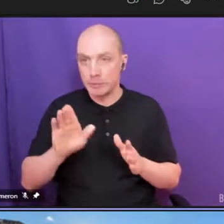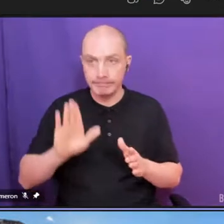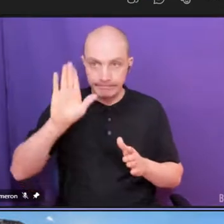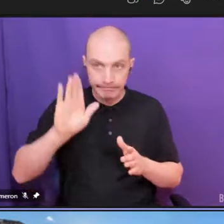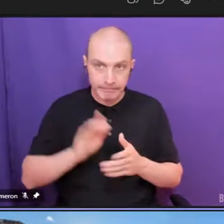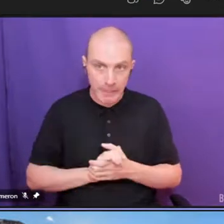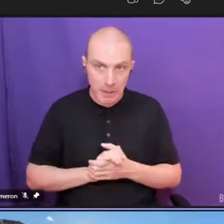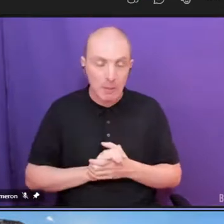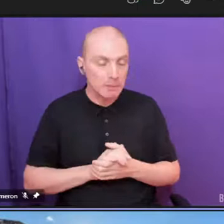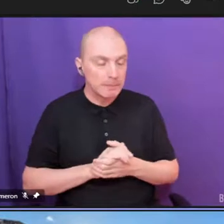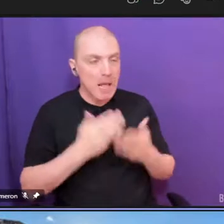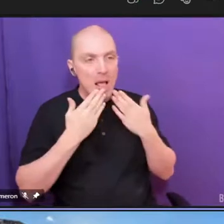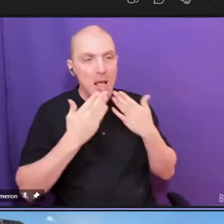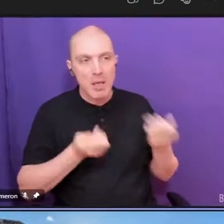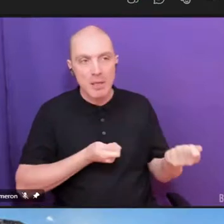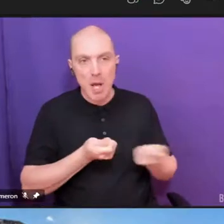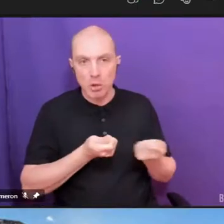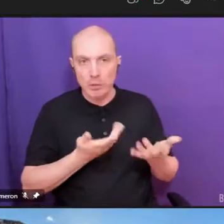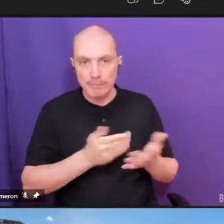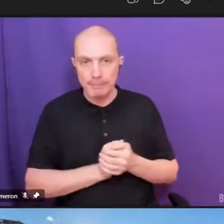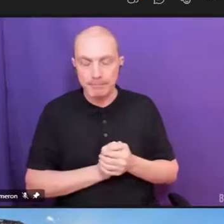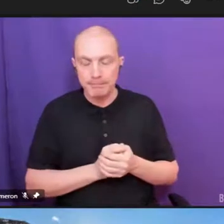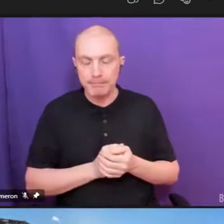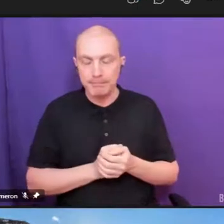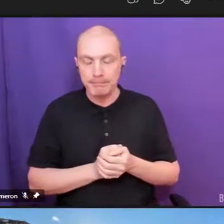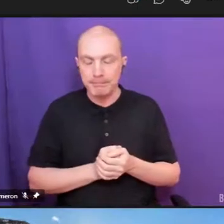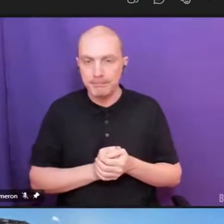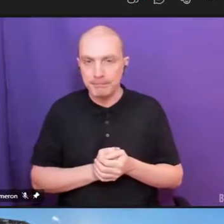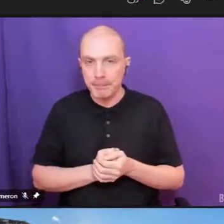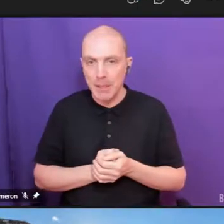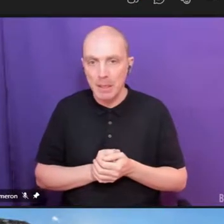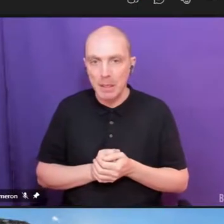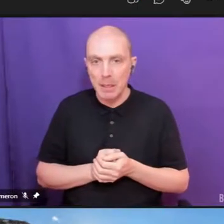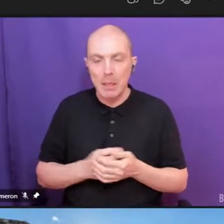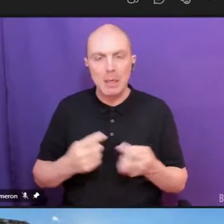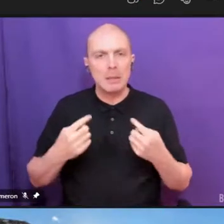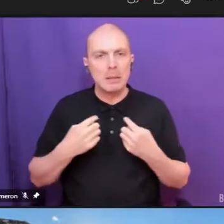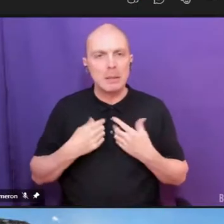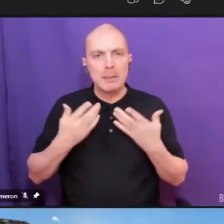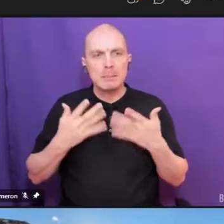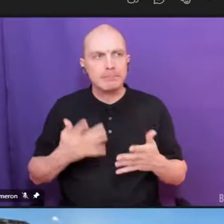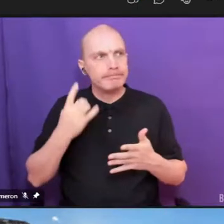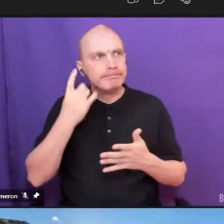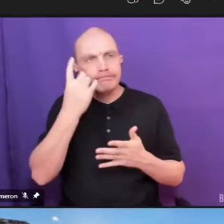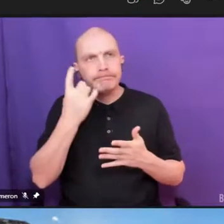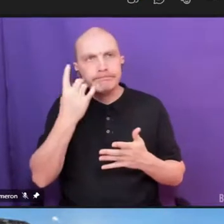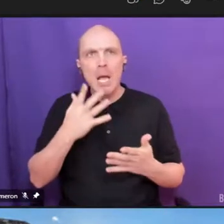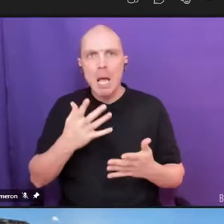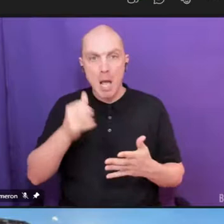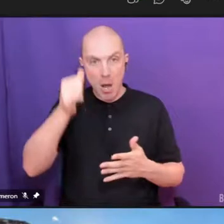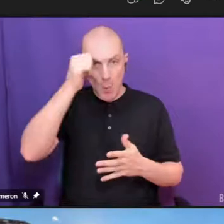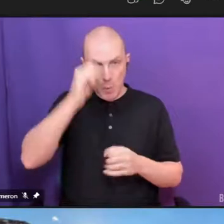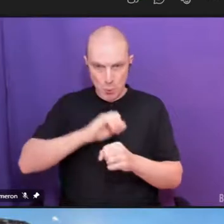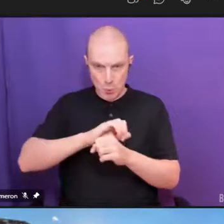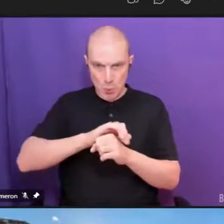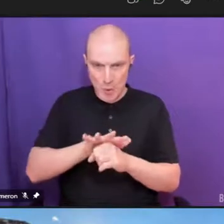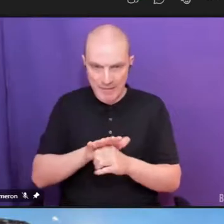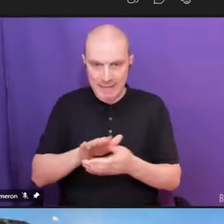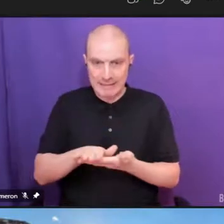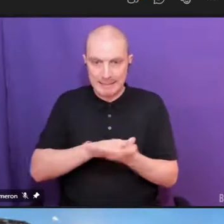you, Chair. Yes, I was wondering whether obviously COVID has changed working practices